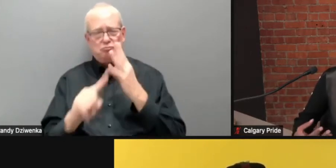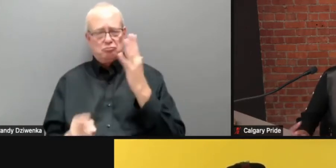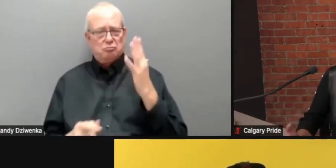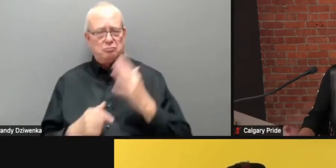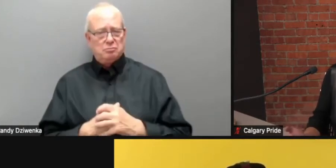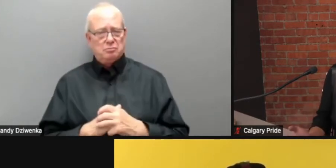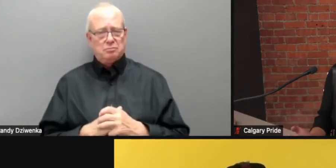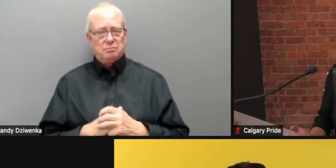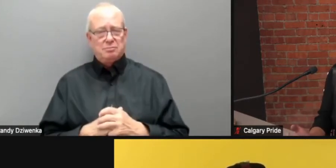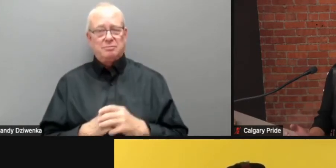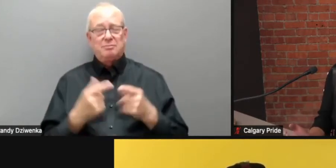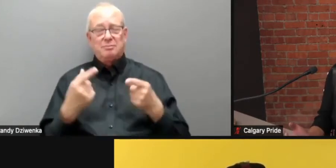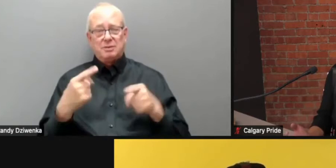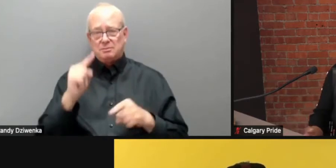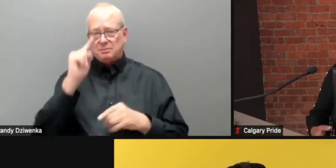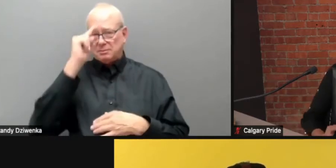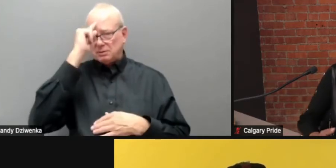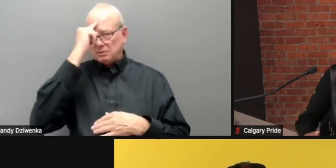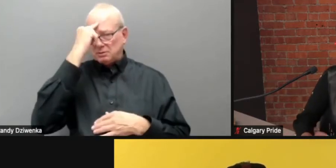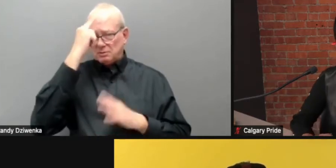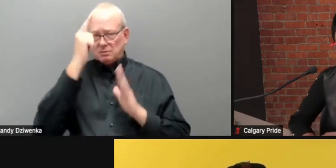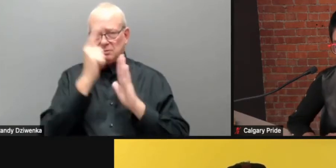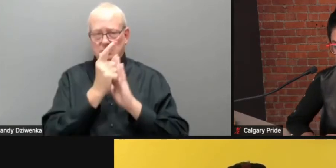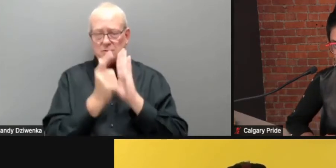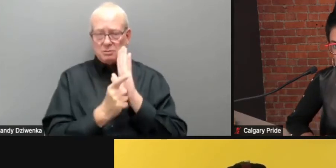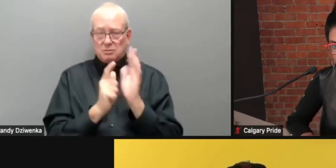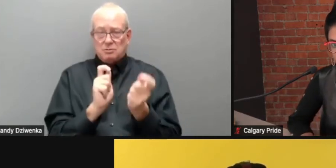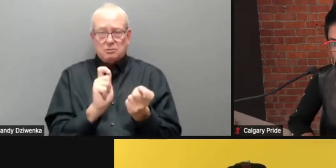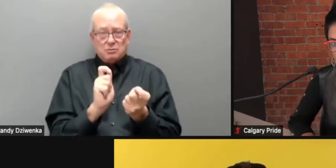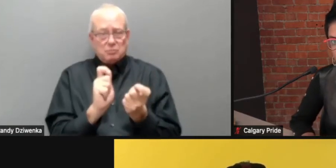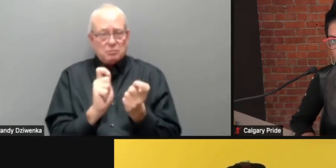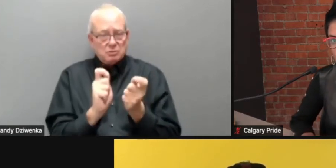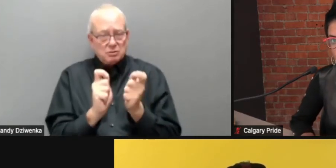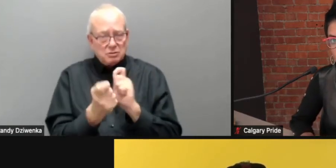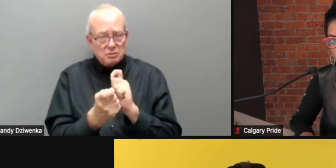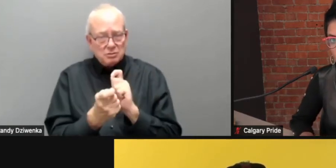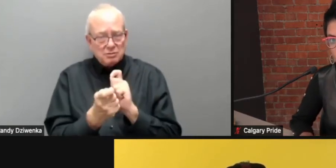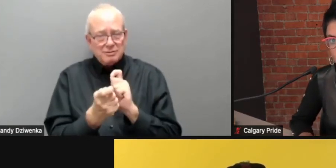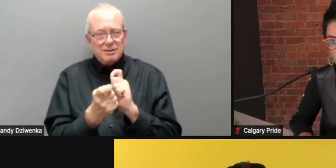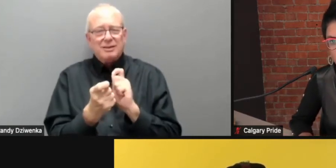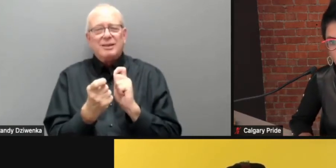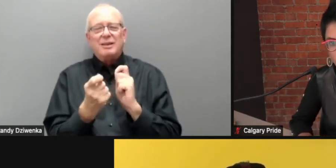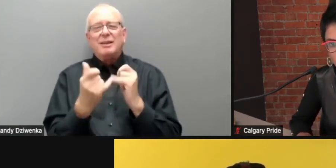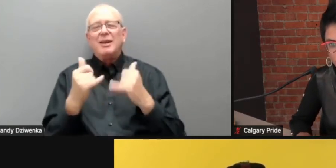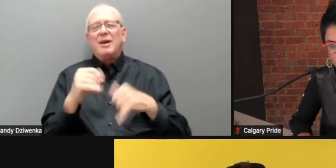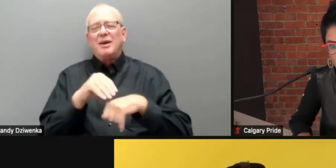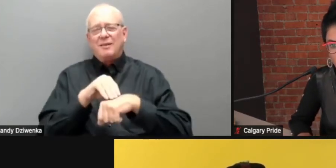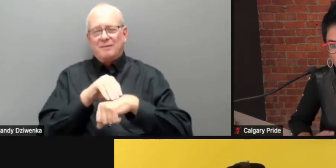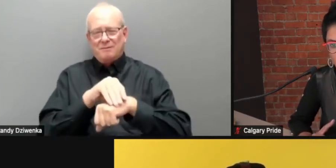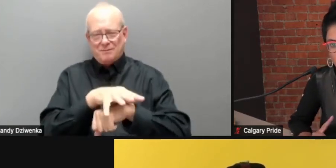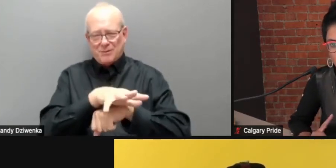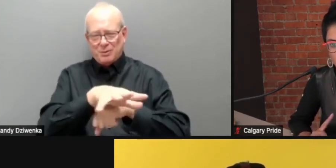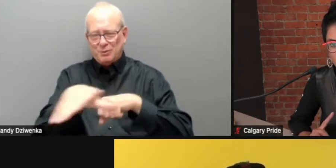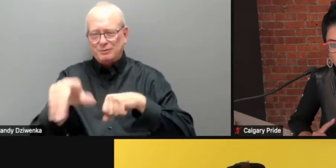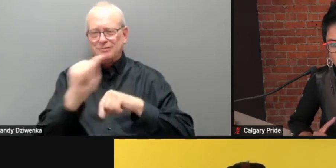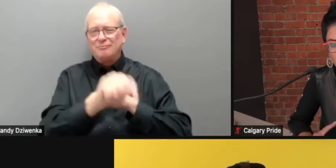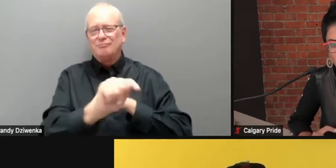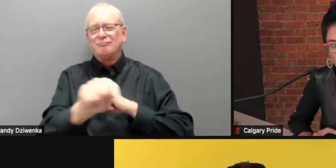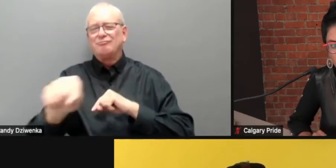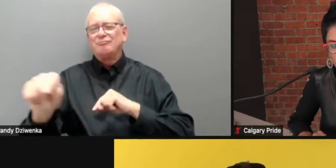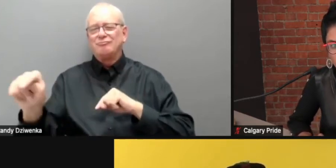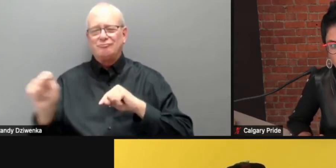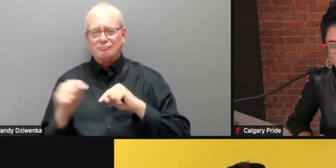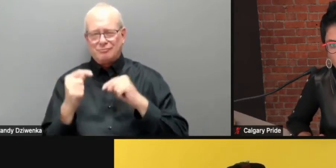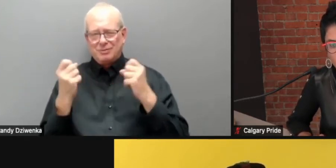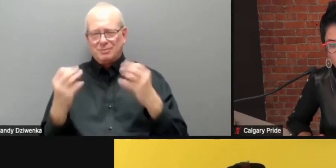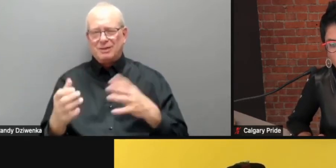that happens in India is definitely travels to the South Asian diaspora around the world as well. You touched on a